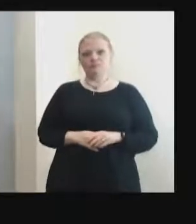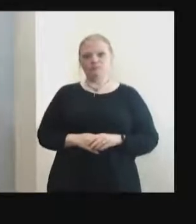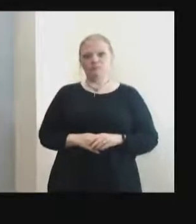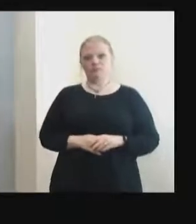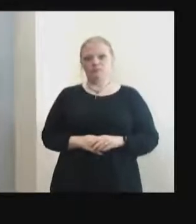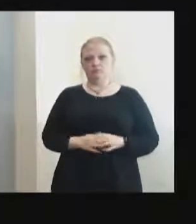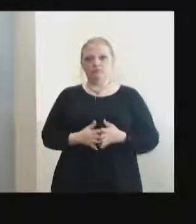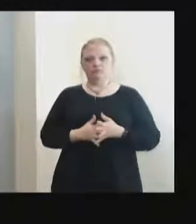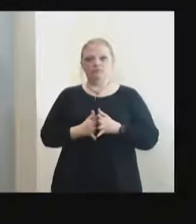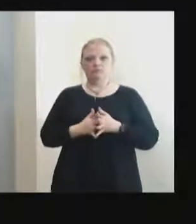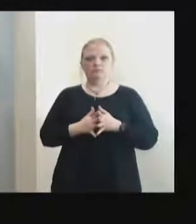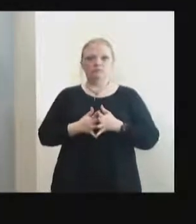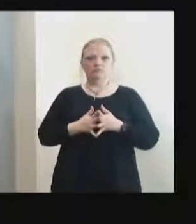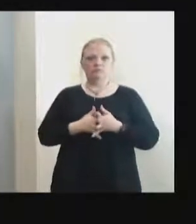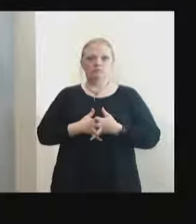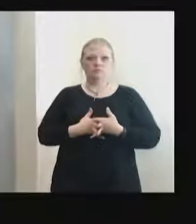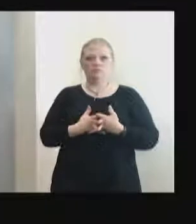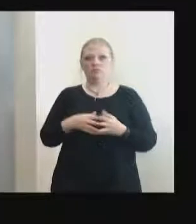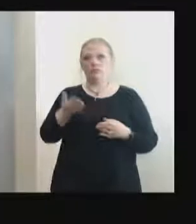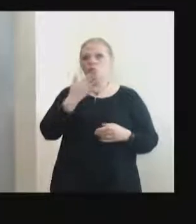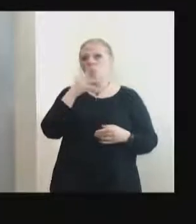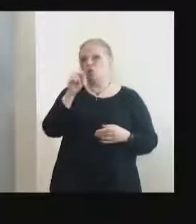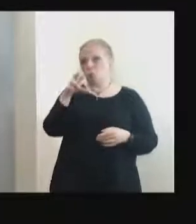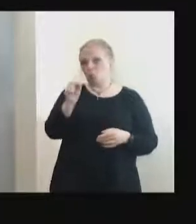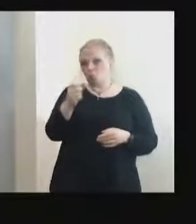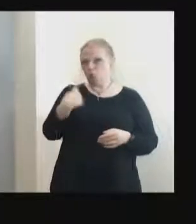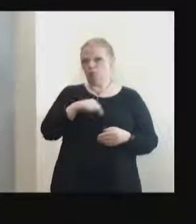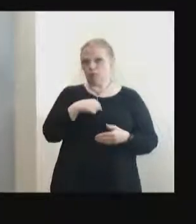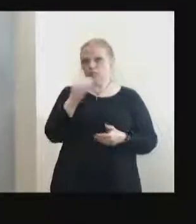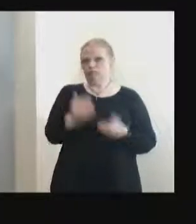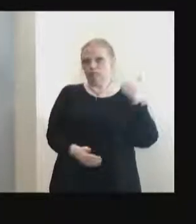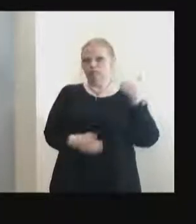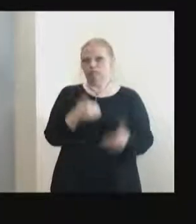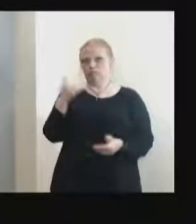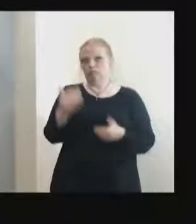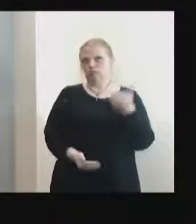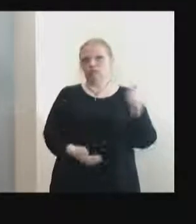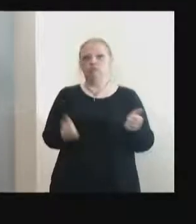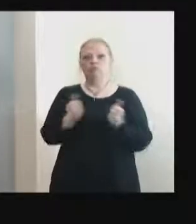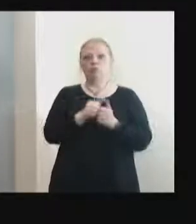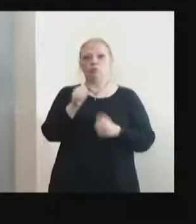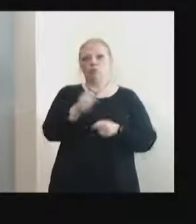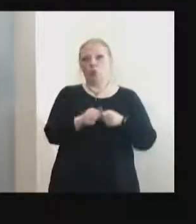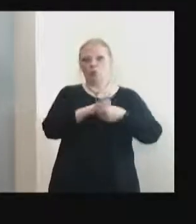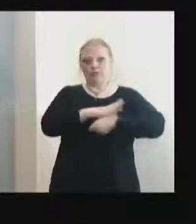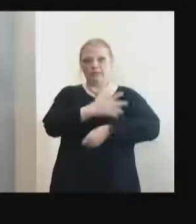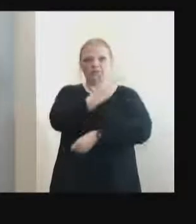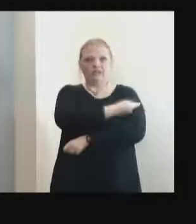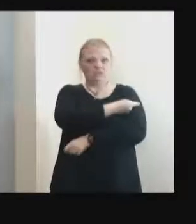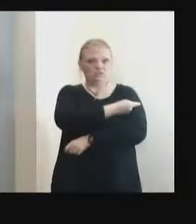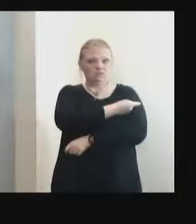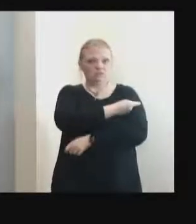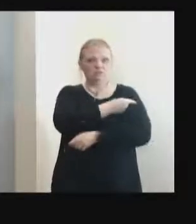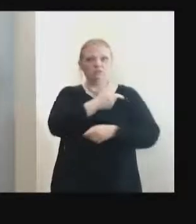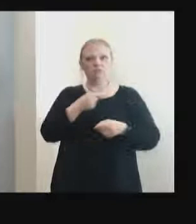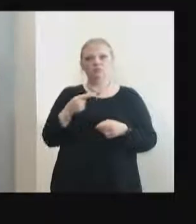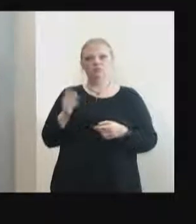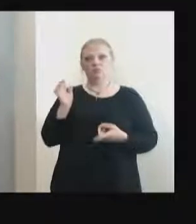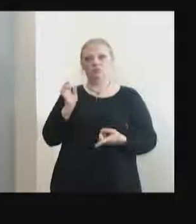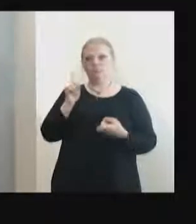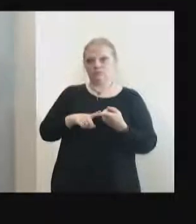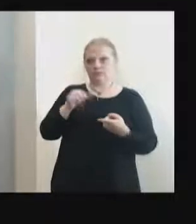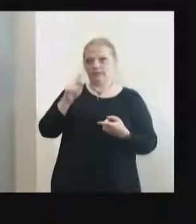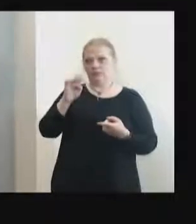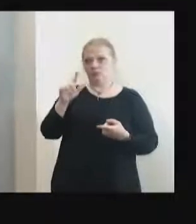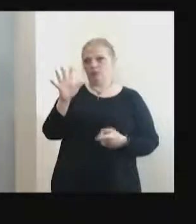So for the good news, we are making progress with our COVID-19 vaccinations. So through April